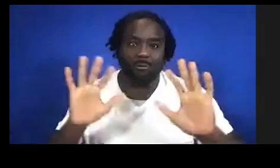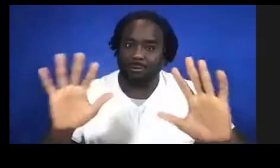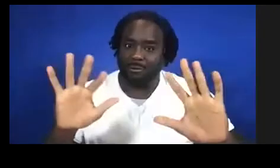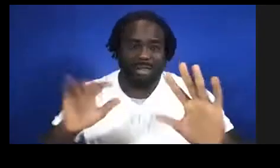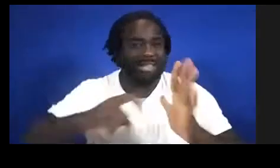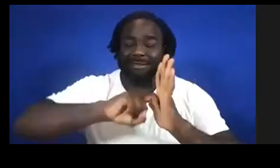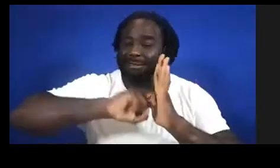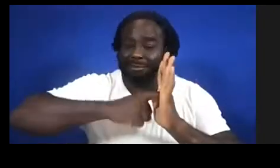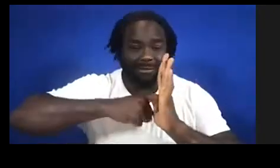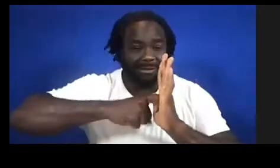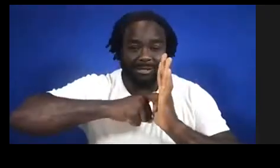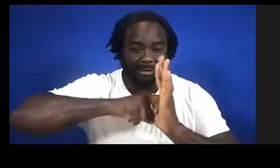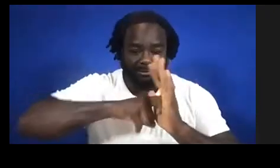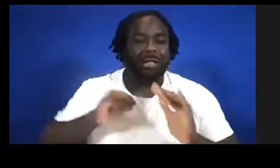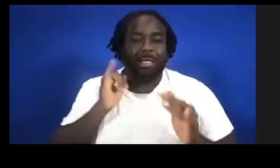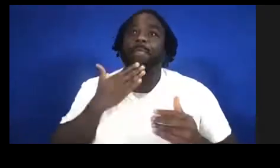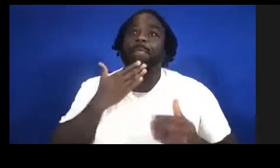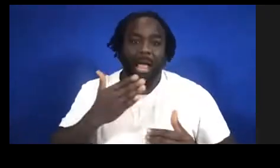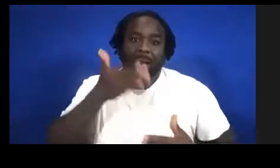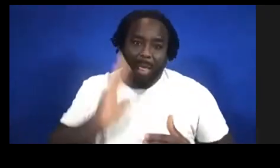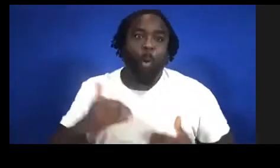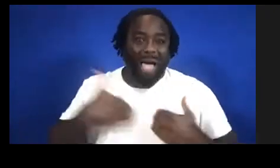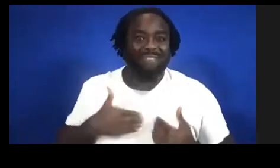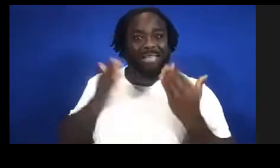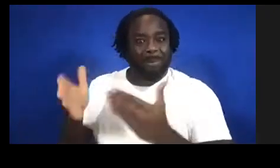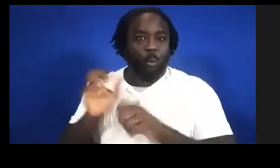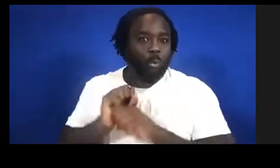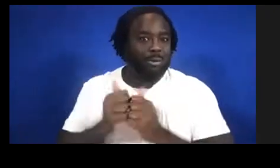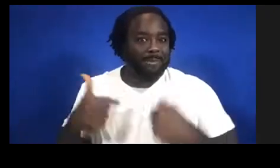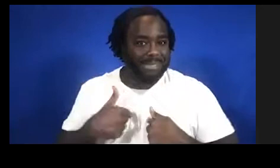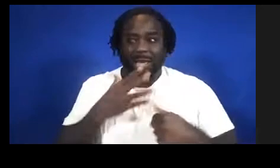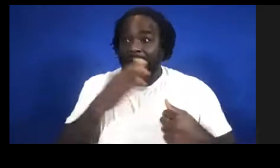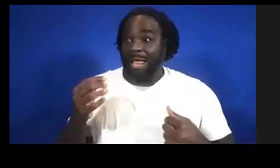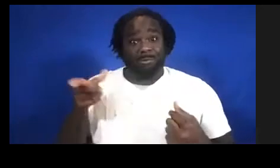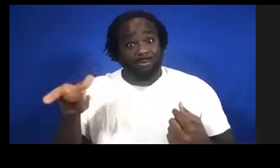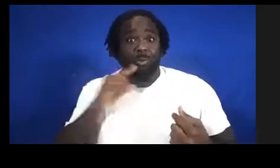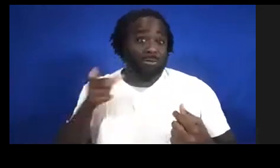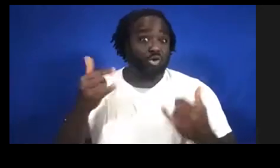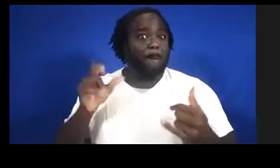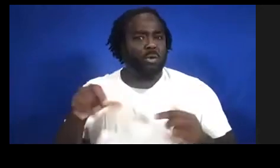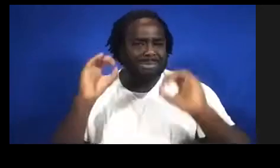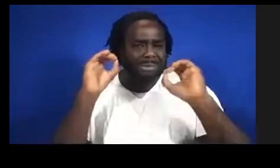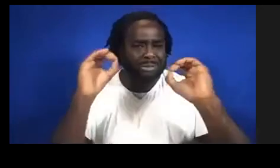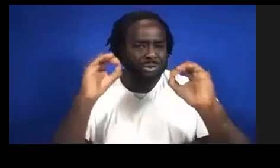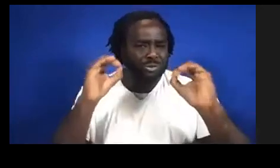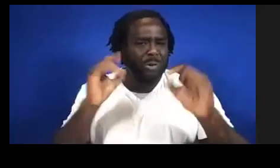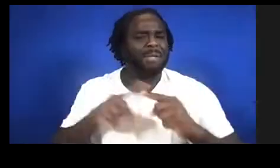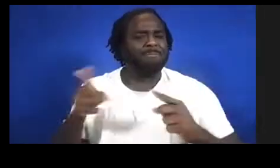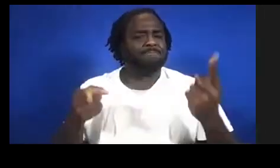work with Jonathan, because somebody knowing your style is really critical. So I'm grateful that he's here